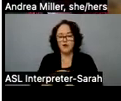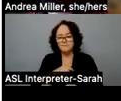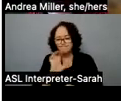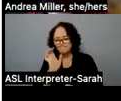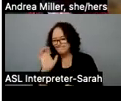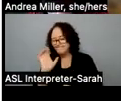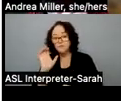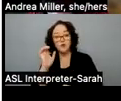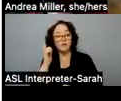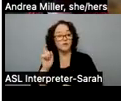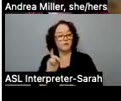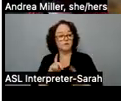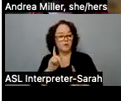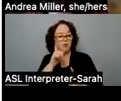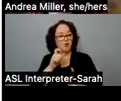accomplish.